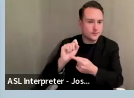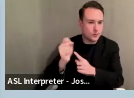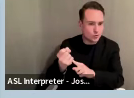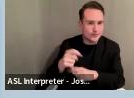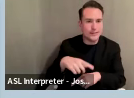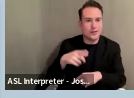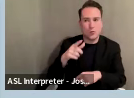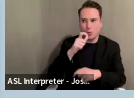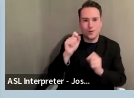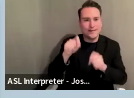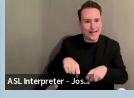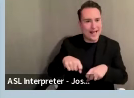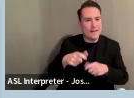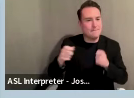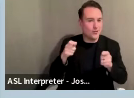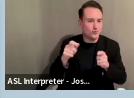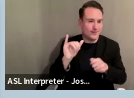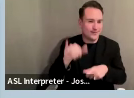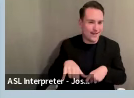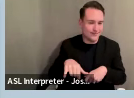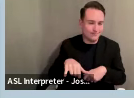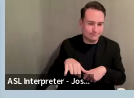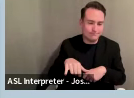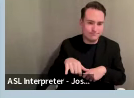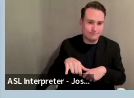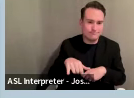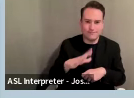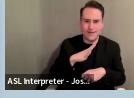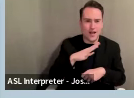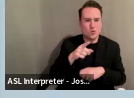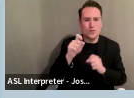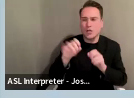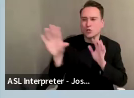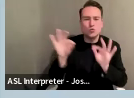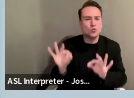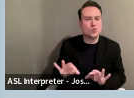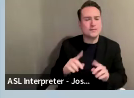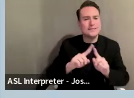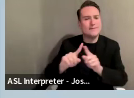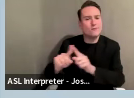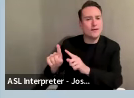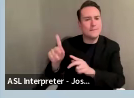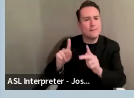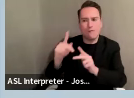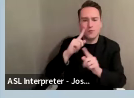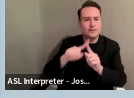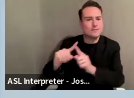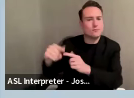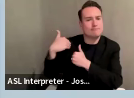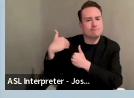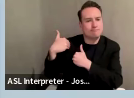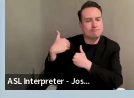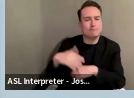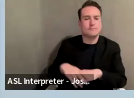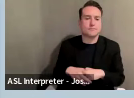different choices for the healthcare agents and fiduciaries as compared to the fiduciary on the power of